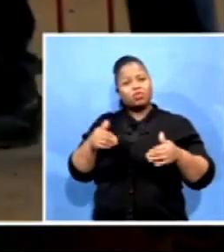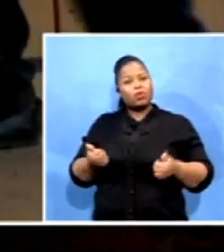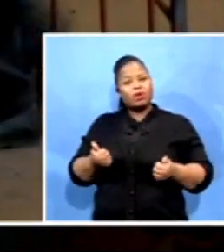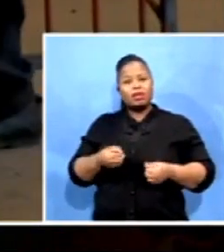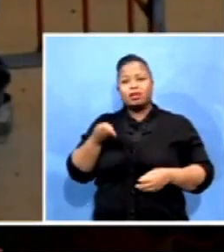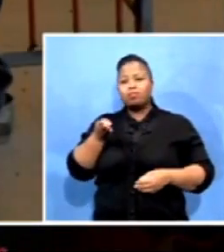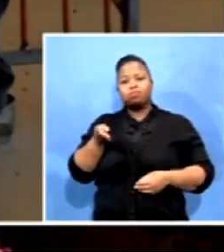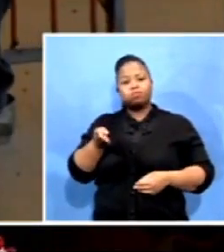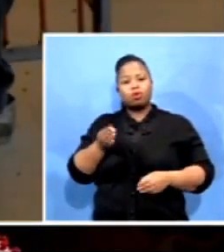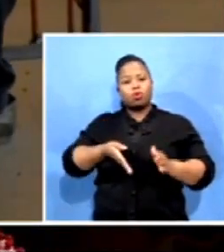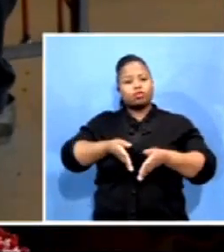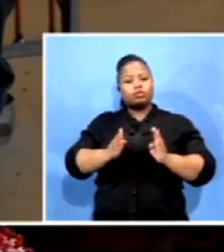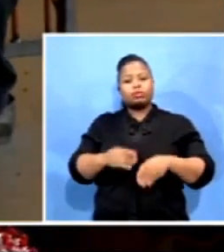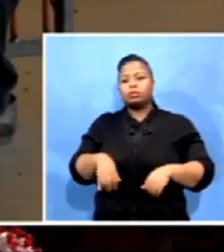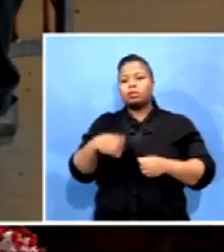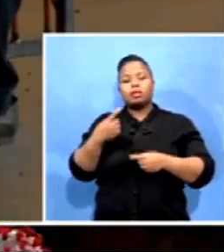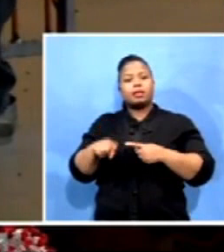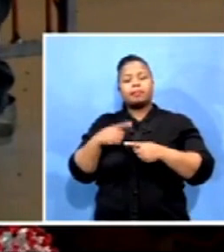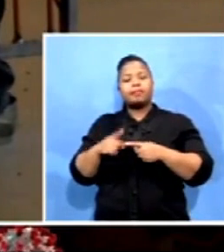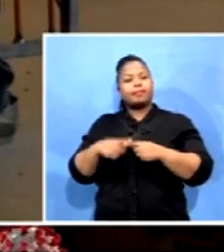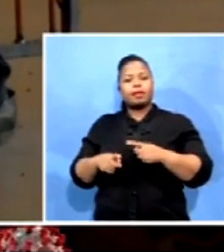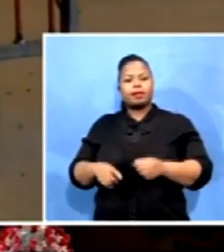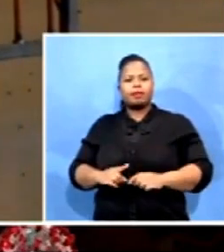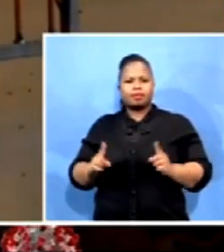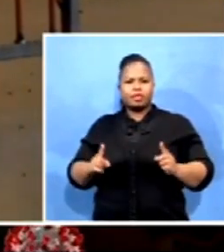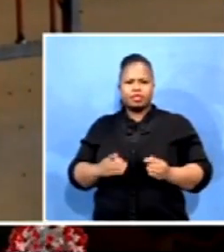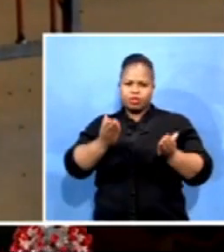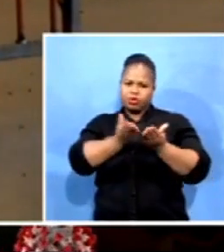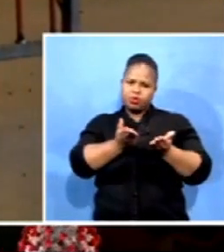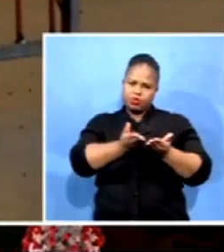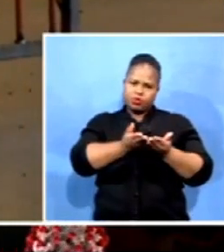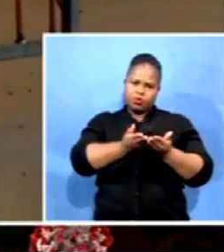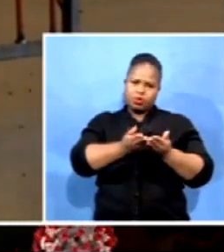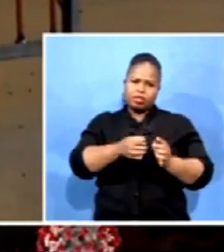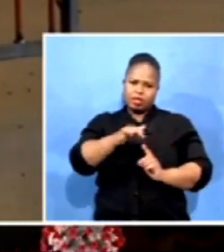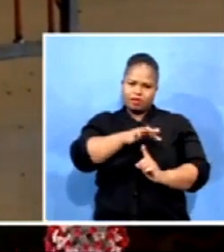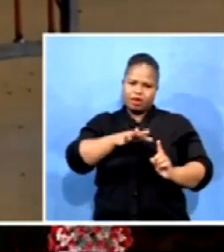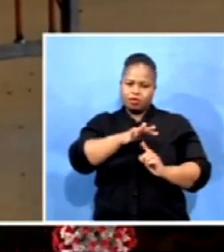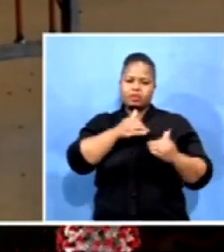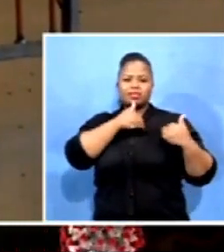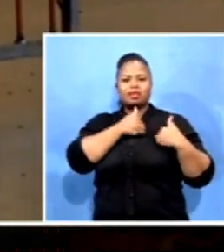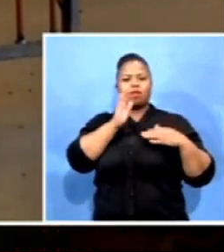unsafe environment. But in the school environment, that will be completely safe, because we will be providing